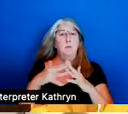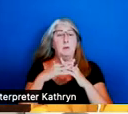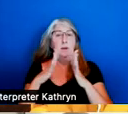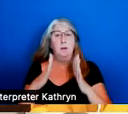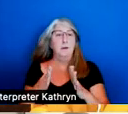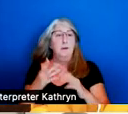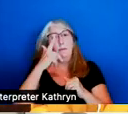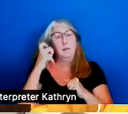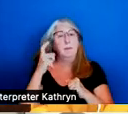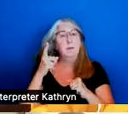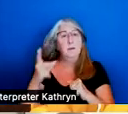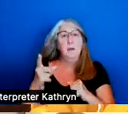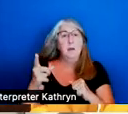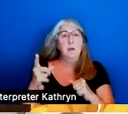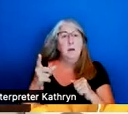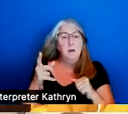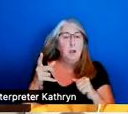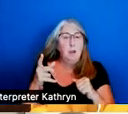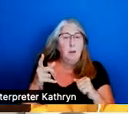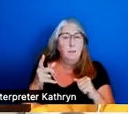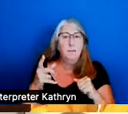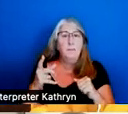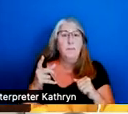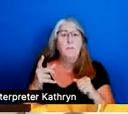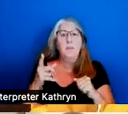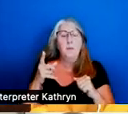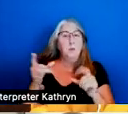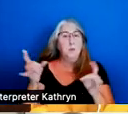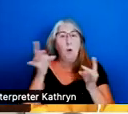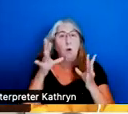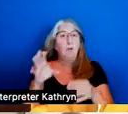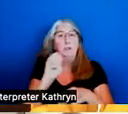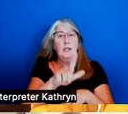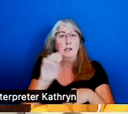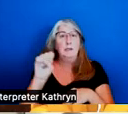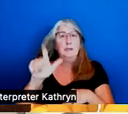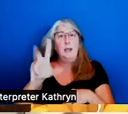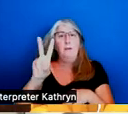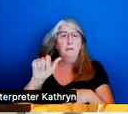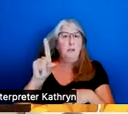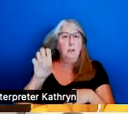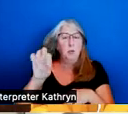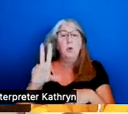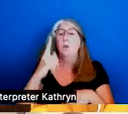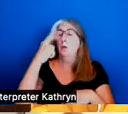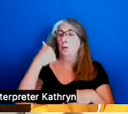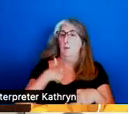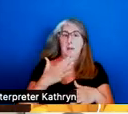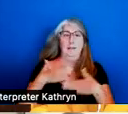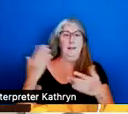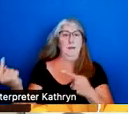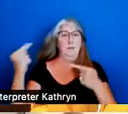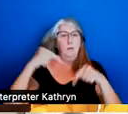was very, very bad in the 80s in El Salvador. So I was so happy I first came to America.